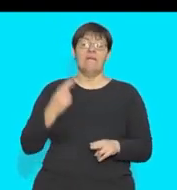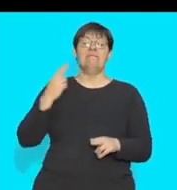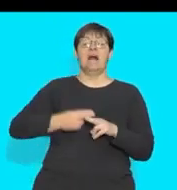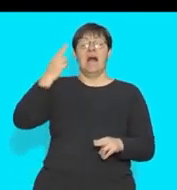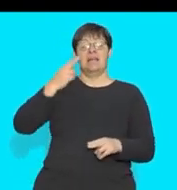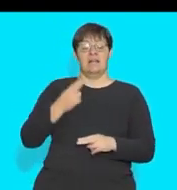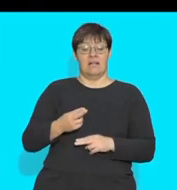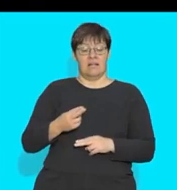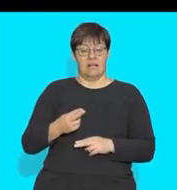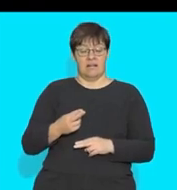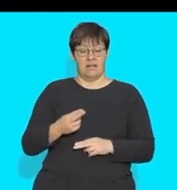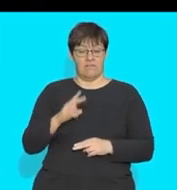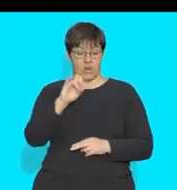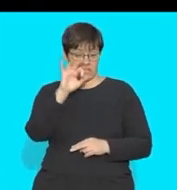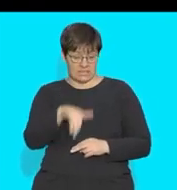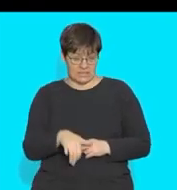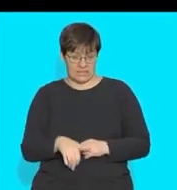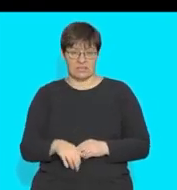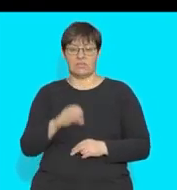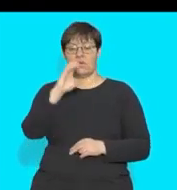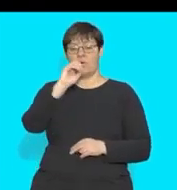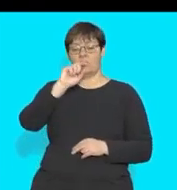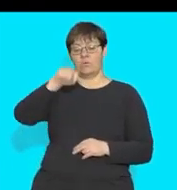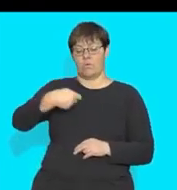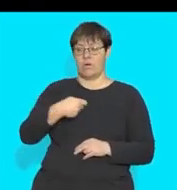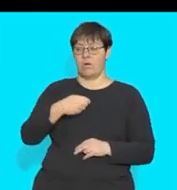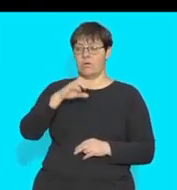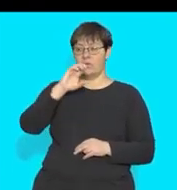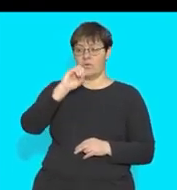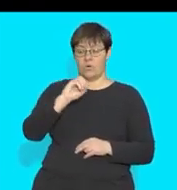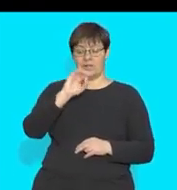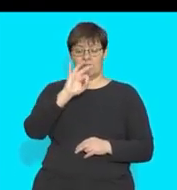My final velocity is going to be